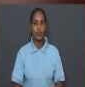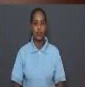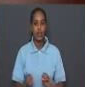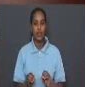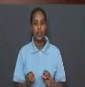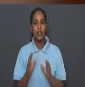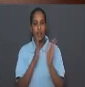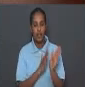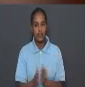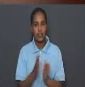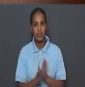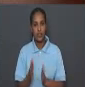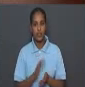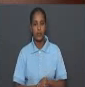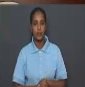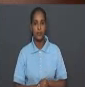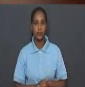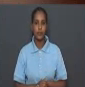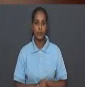Students, let's get ready.